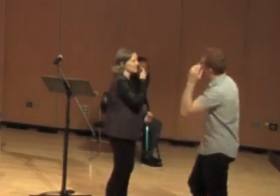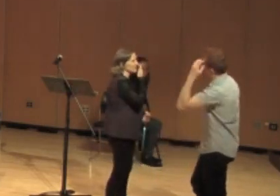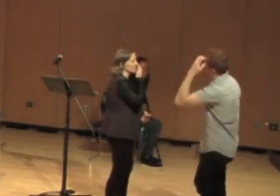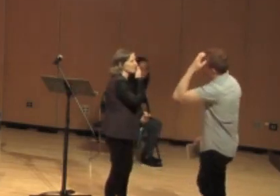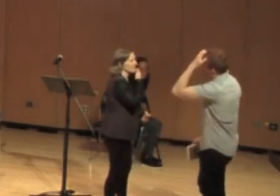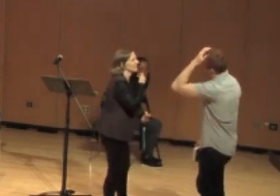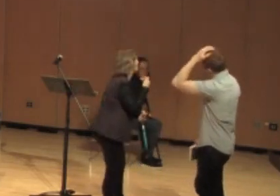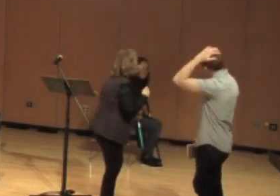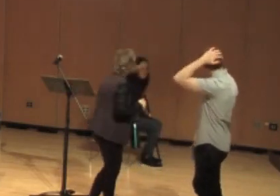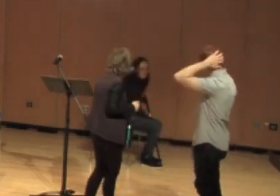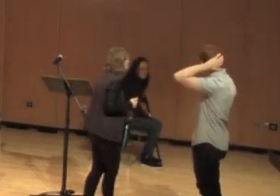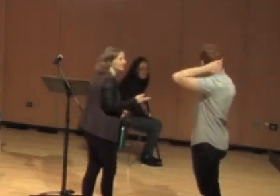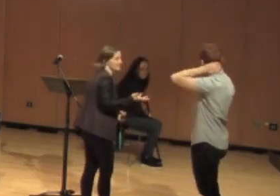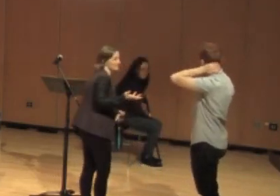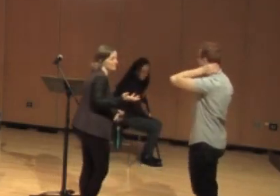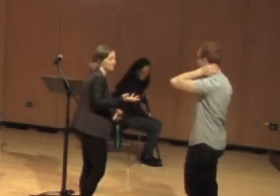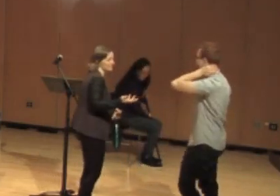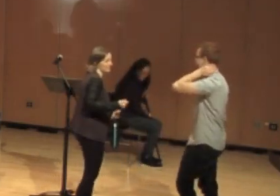e